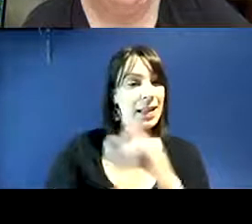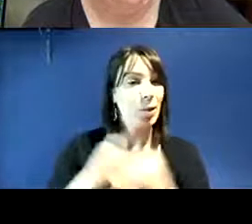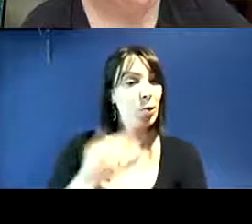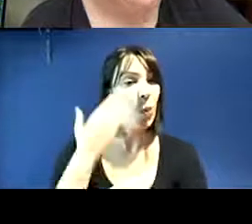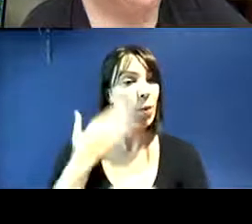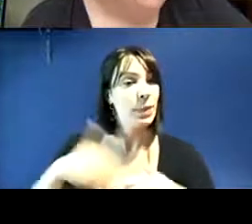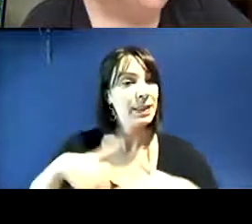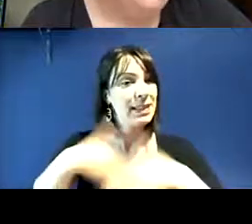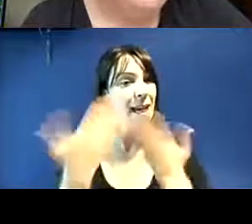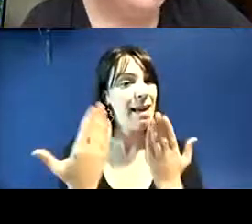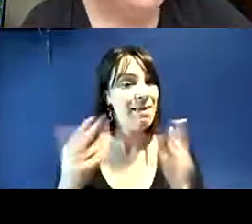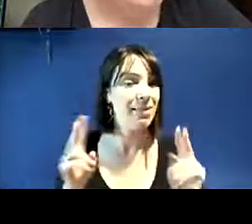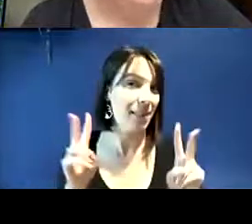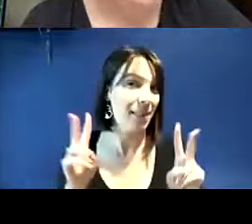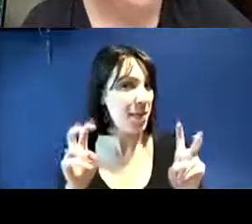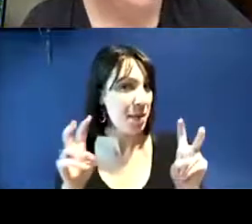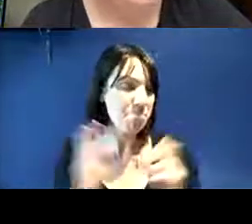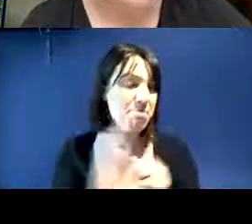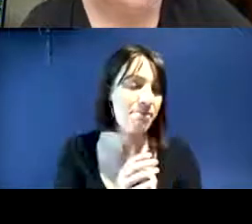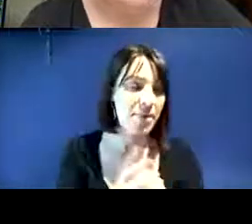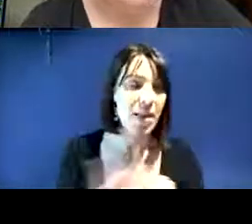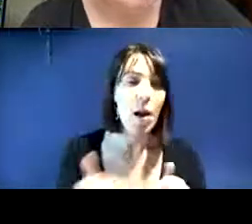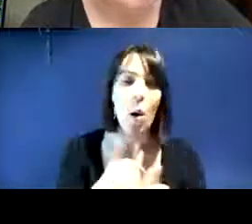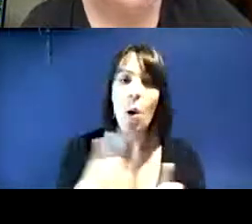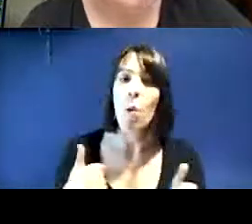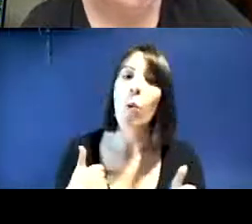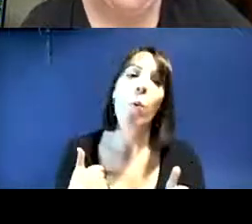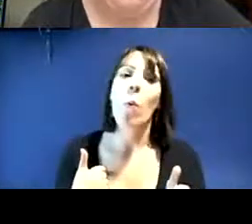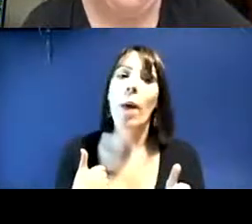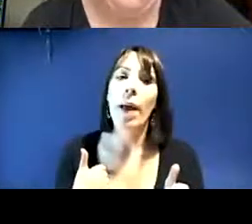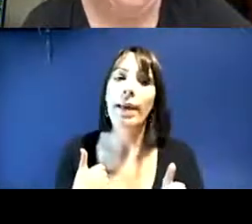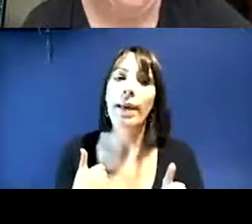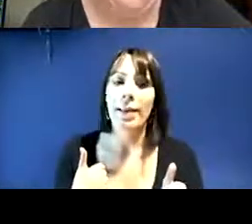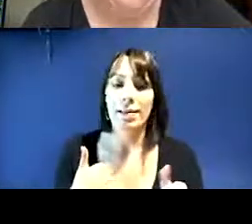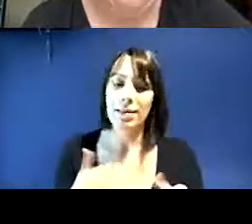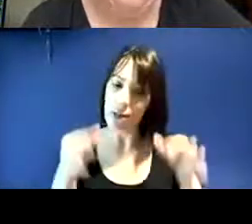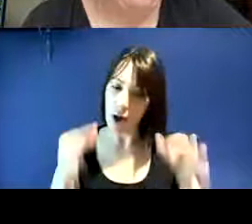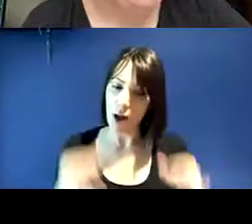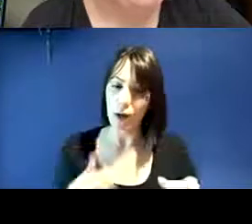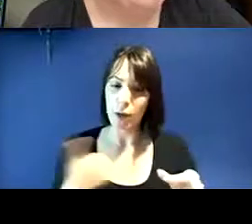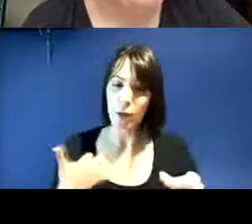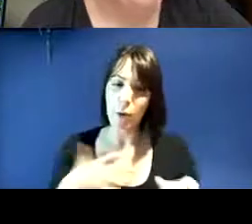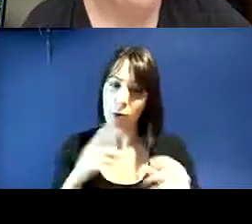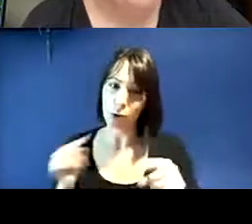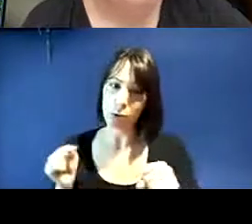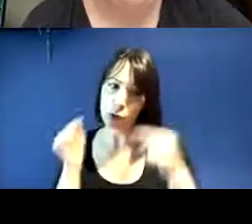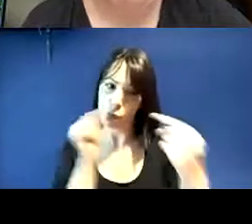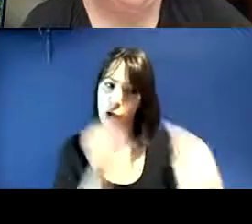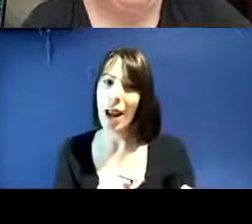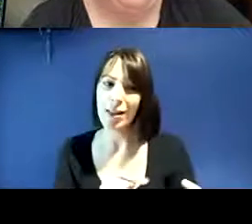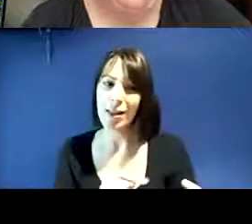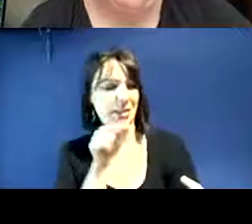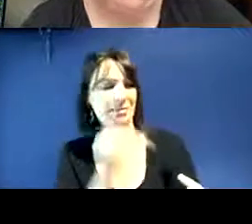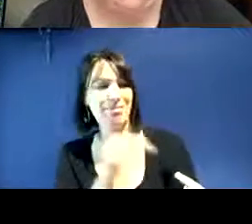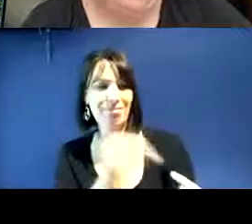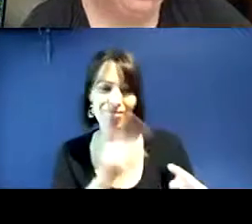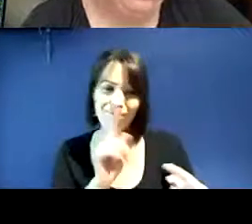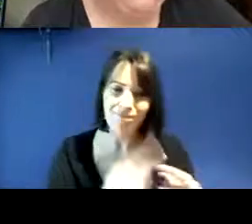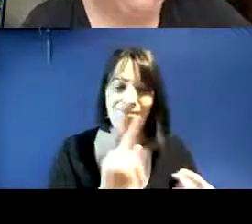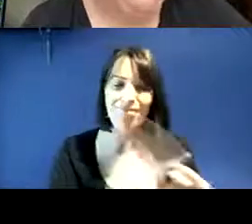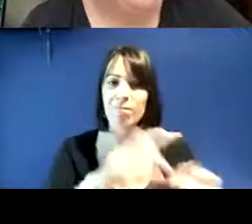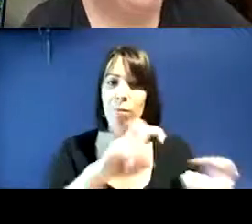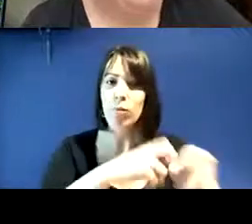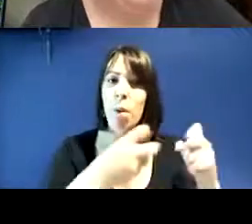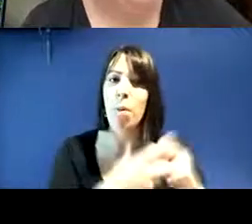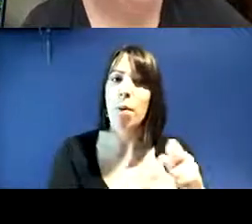to Challenge, we are choosing to challenge the ongoing epidemic of violence against women, specifically violence against